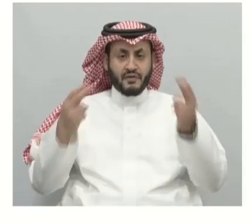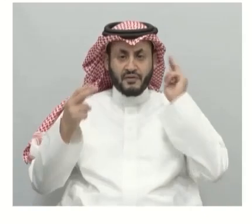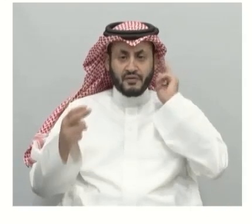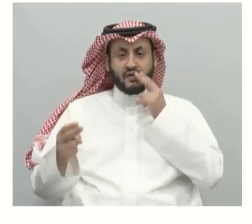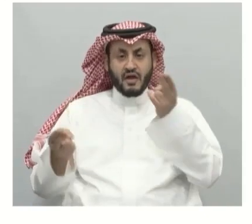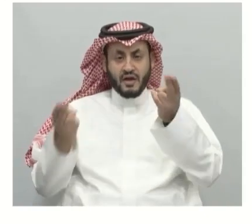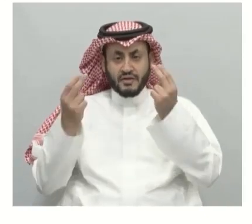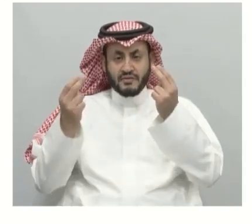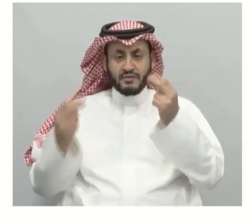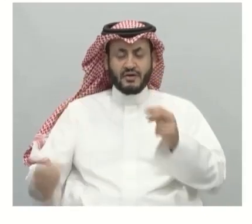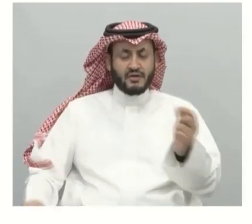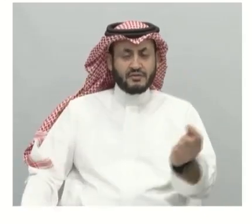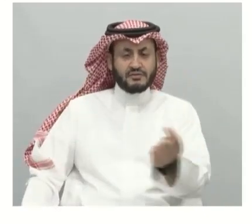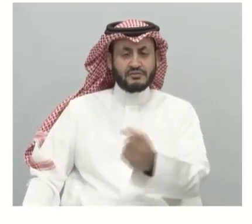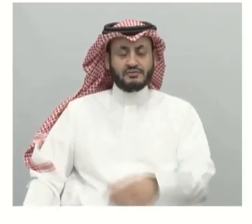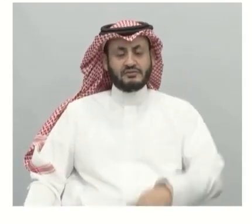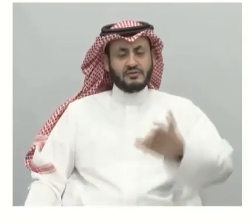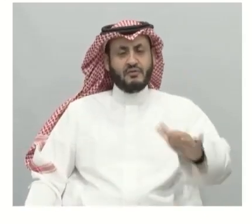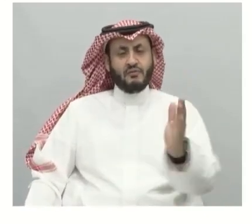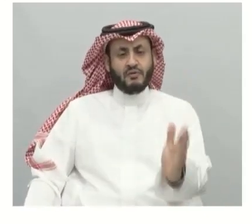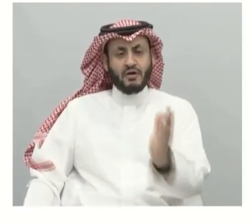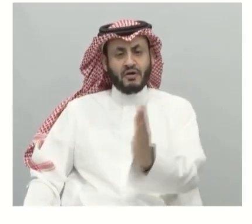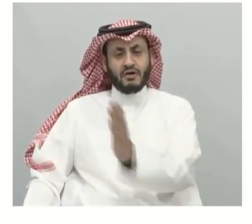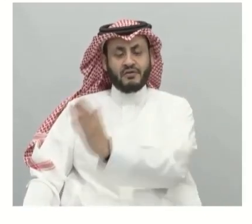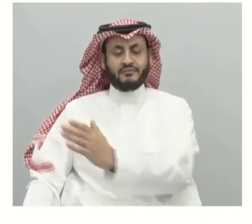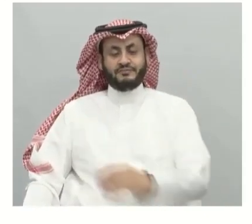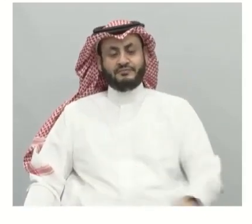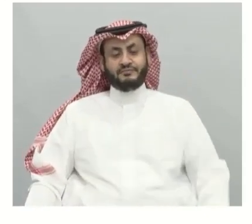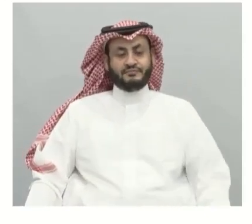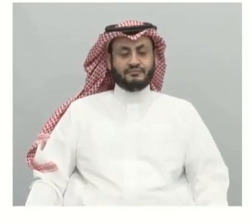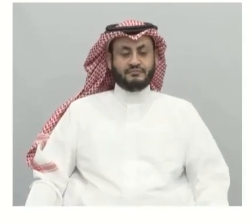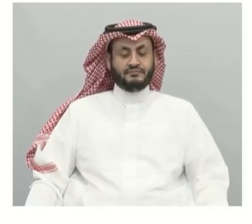countries, nationalities, and their capitals. Okay.